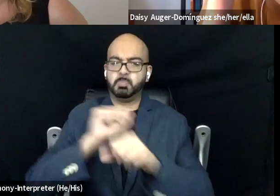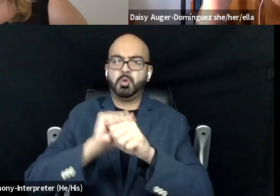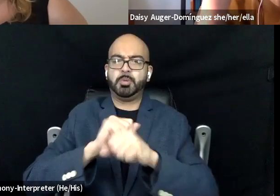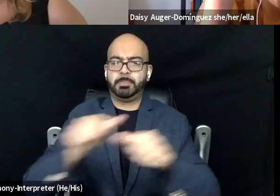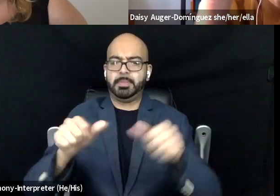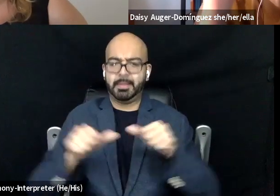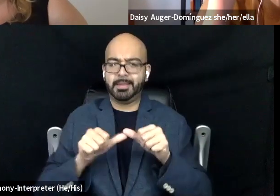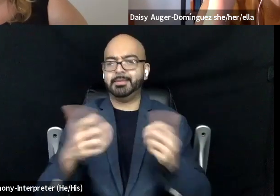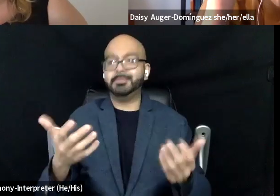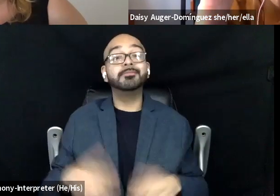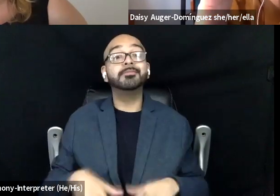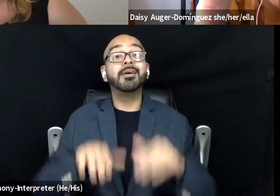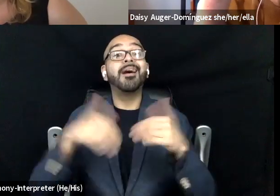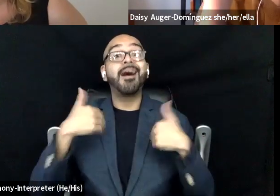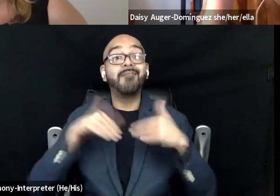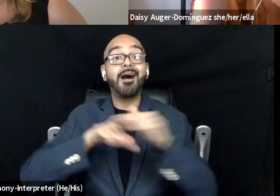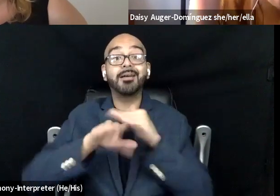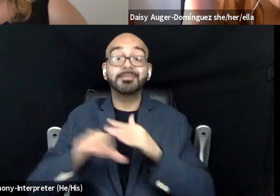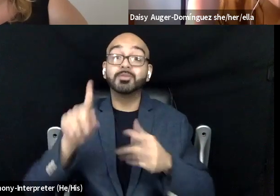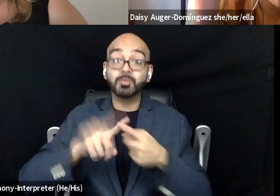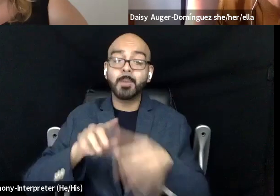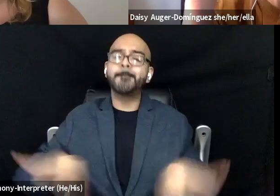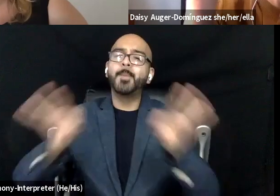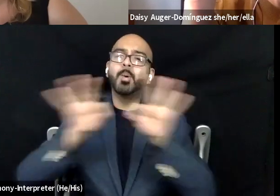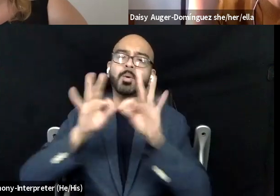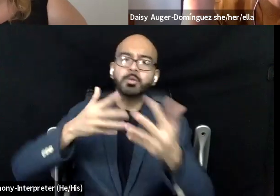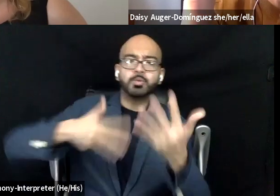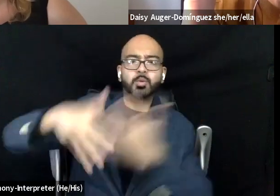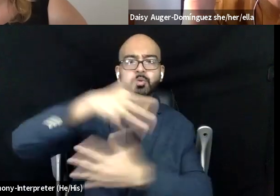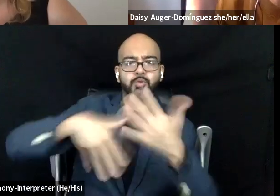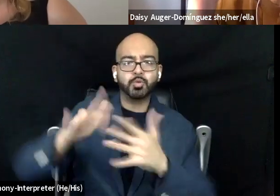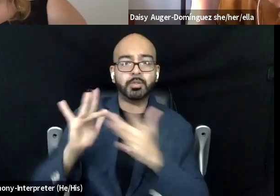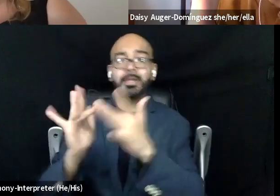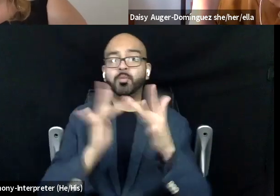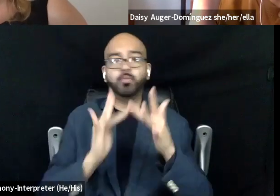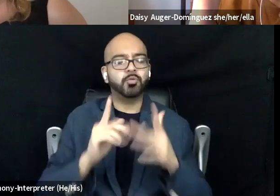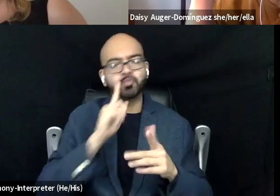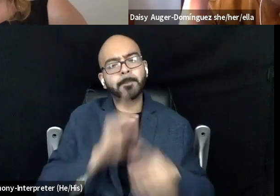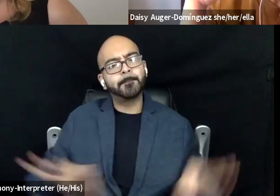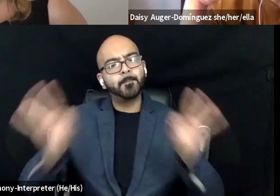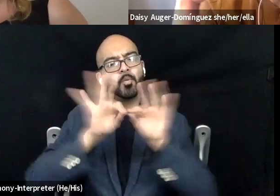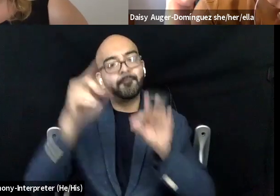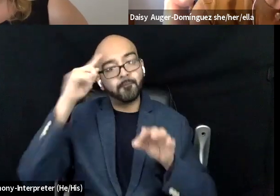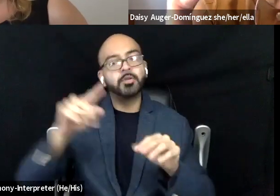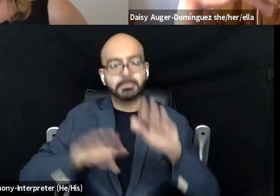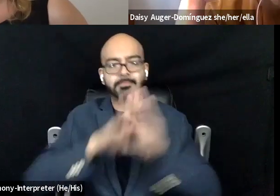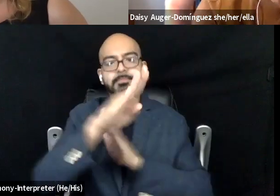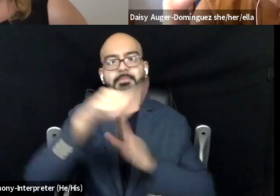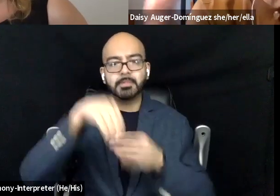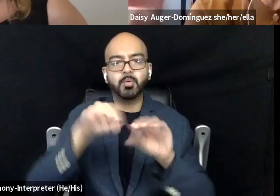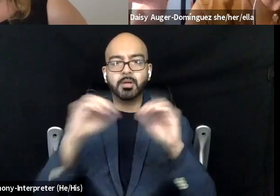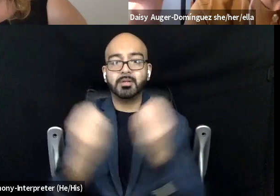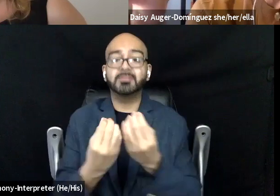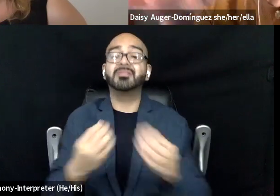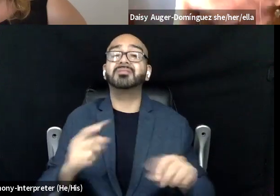access to important social networks is really critical to succeeding in organizations. But when people are worried about even what term